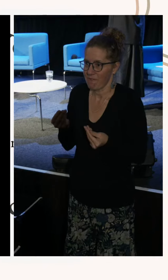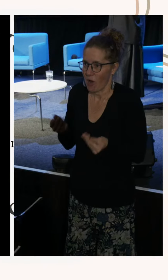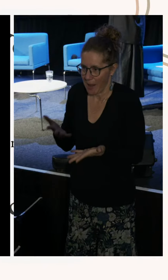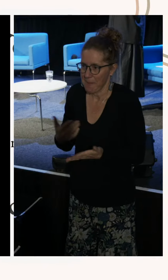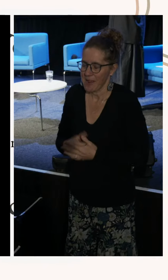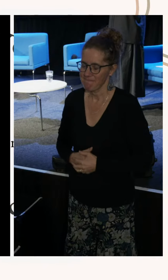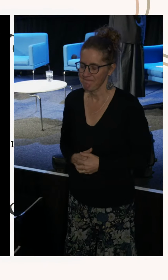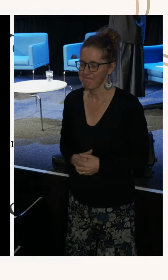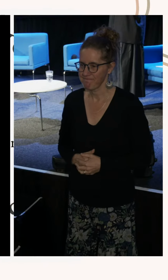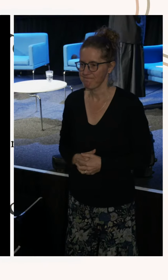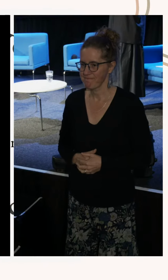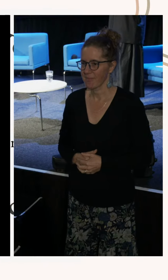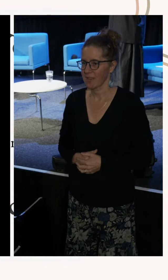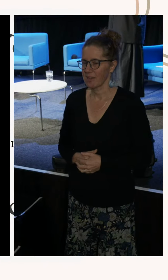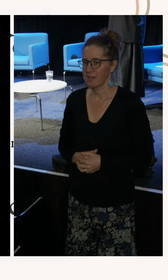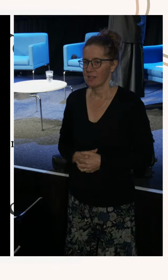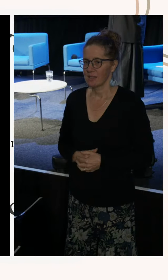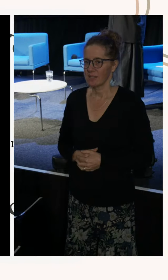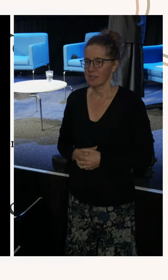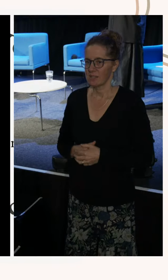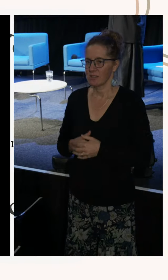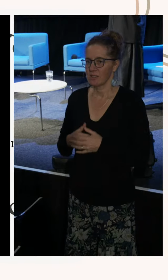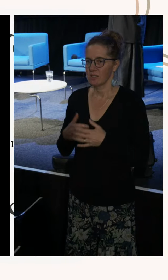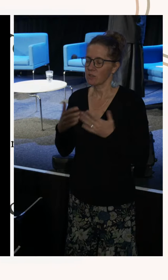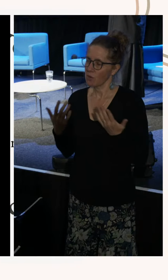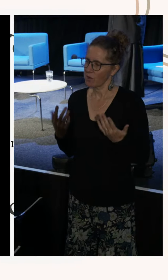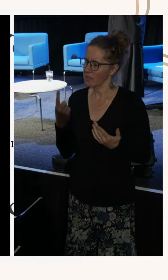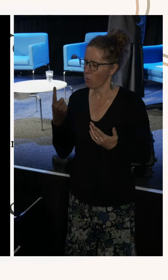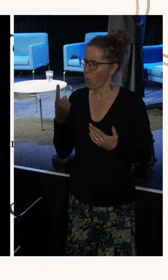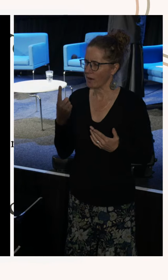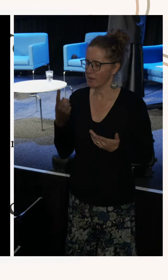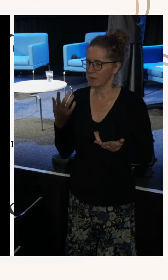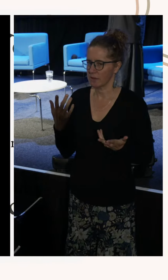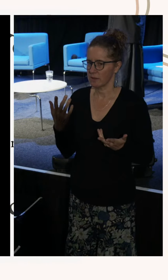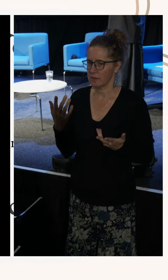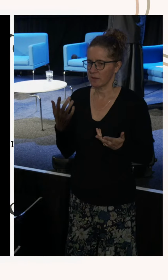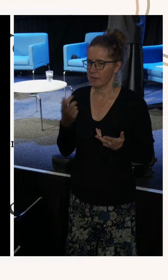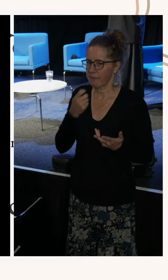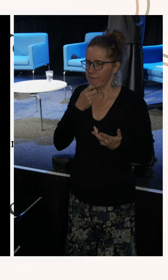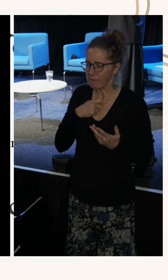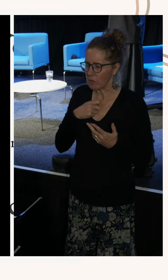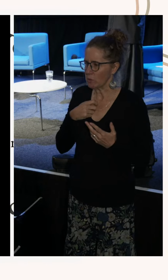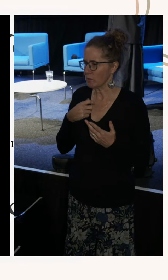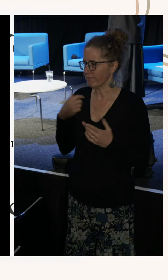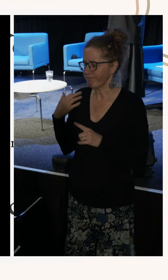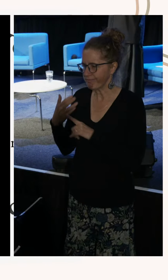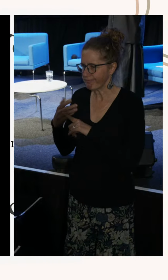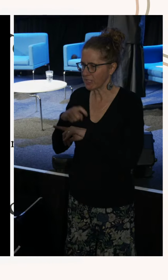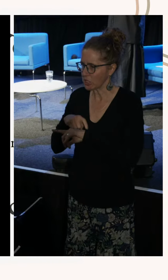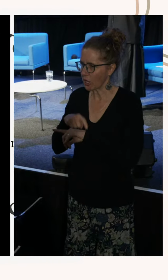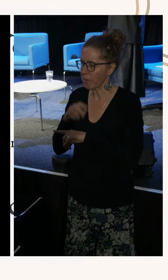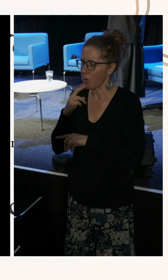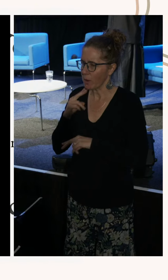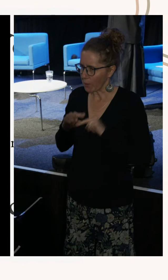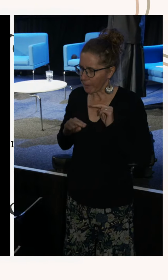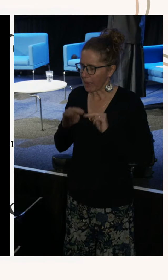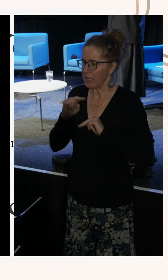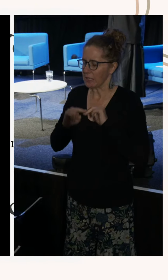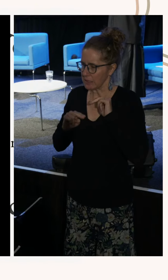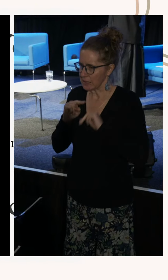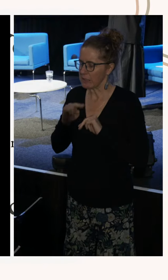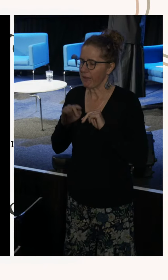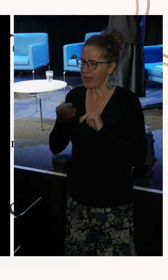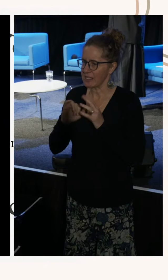this. This is one of the few kind of moments where in the process of building up this series